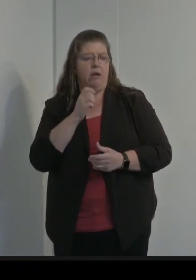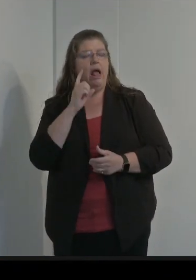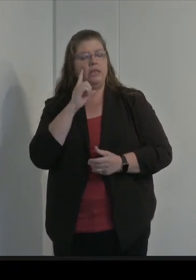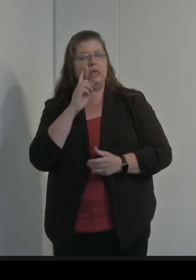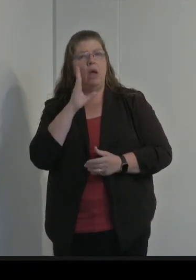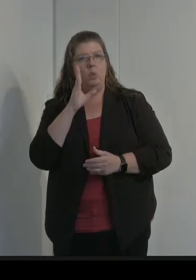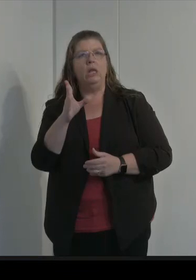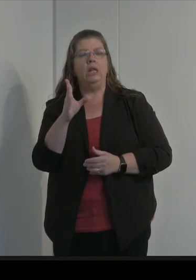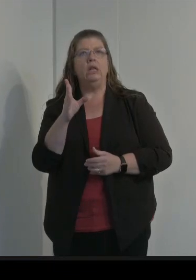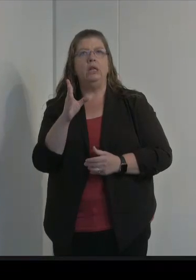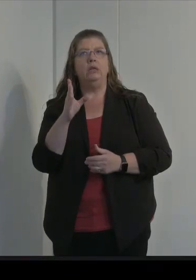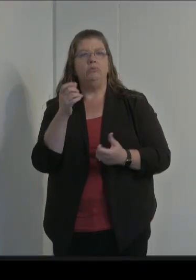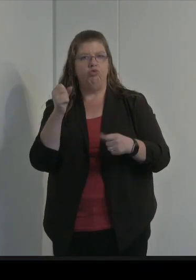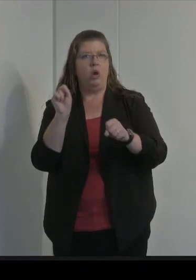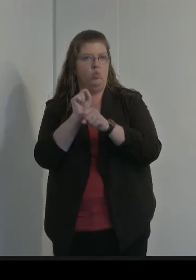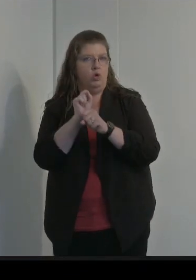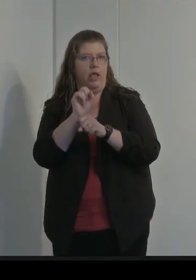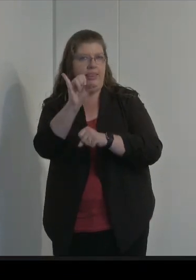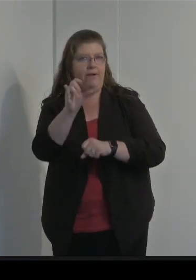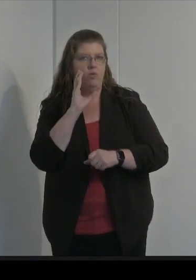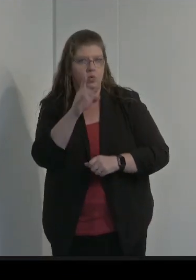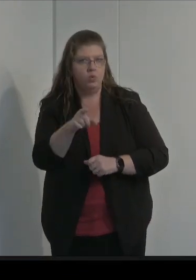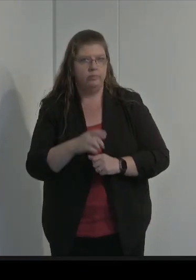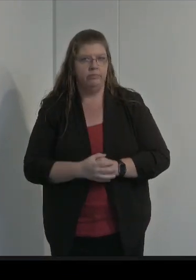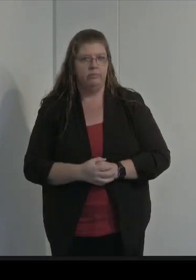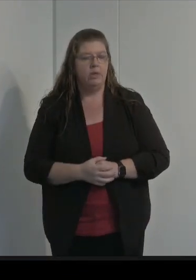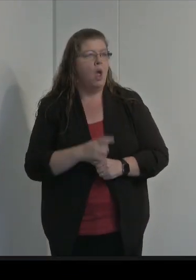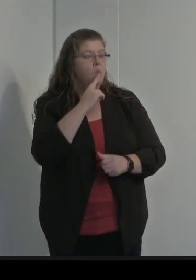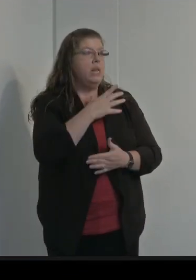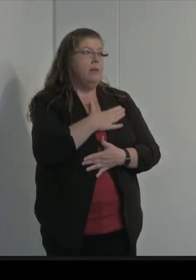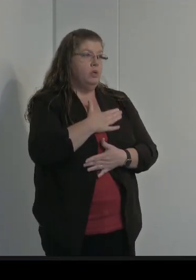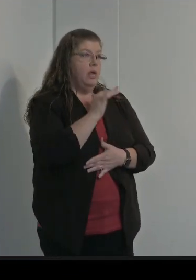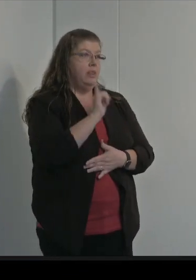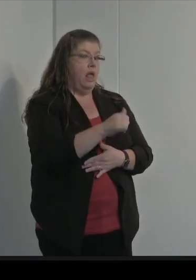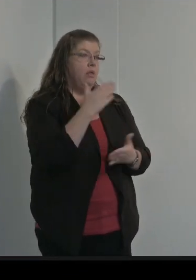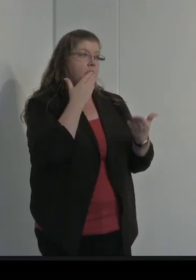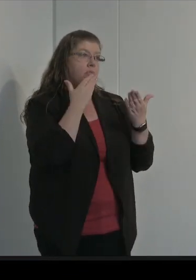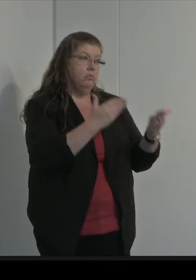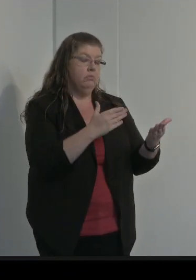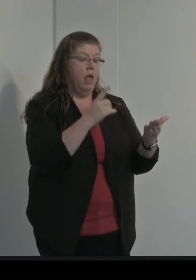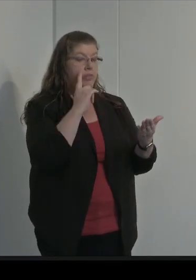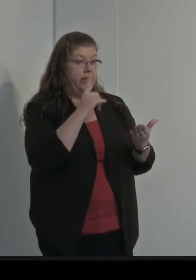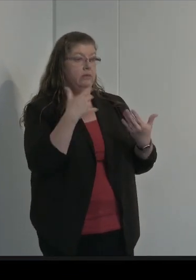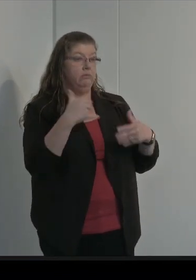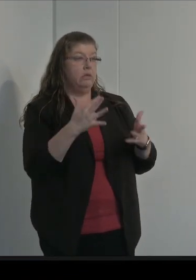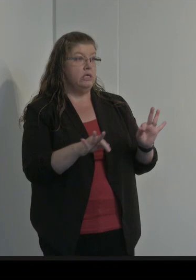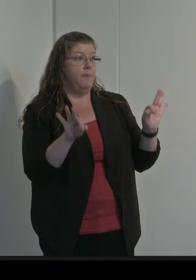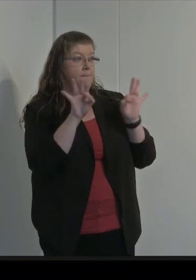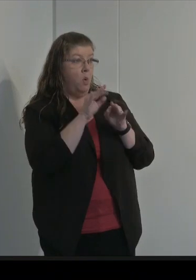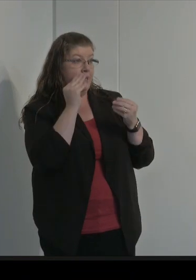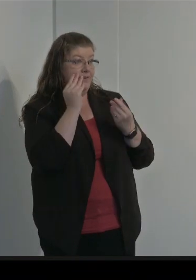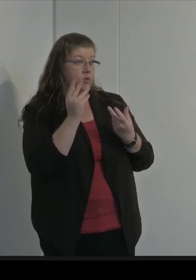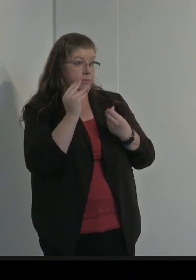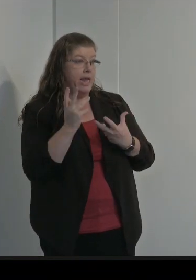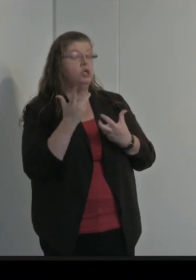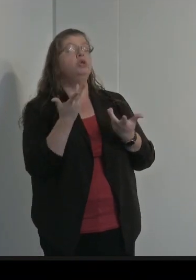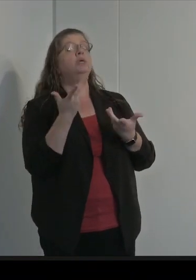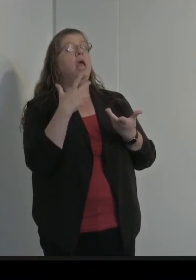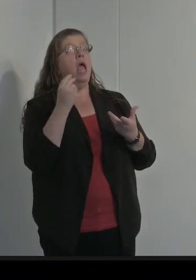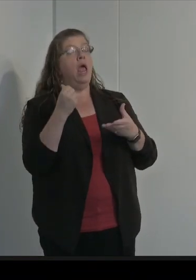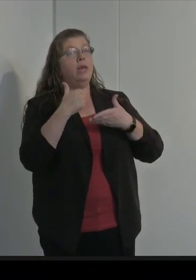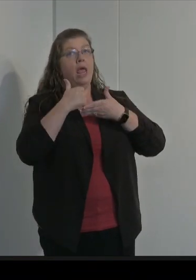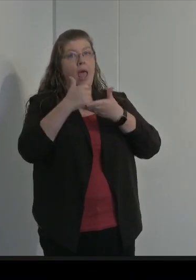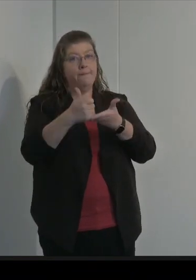I will work on that for you. Well, I'd greatly appreciate that. I really think it's a really important information and